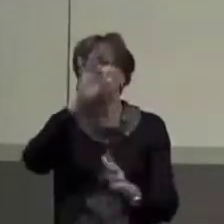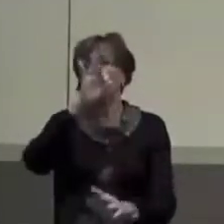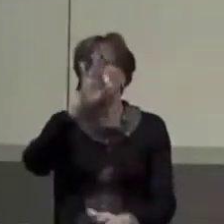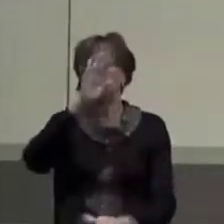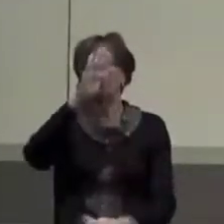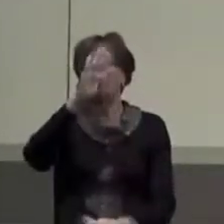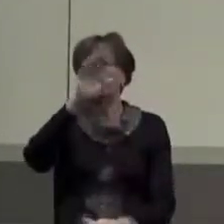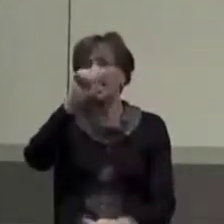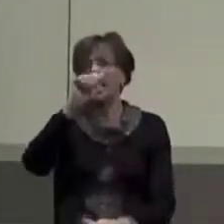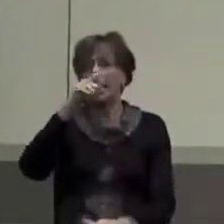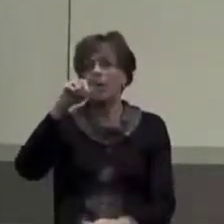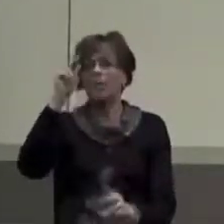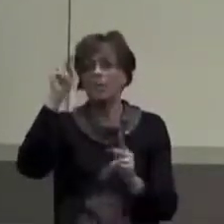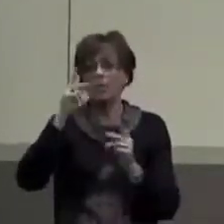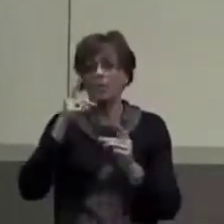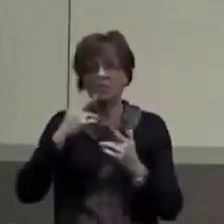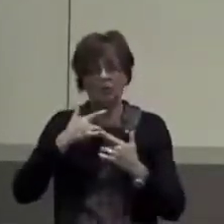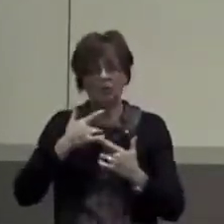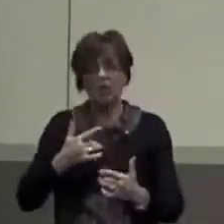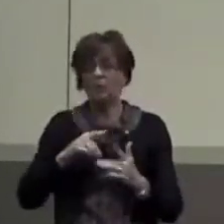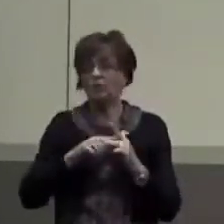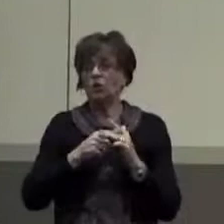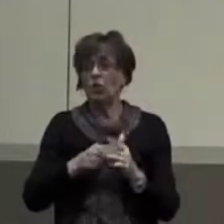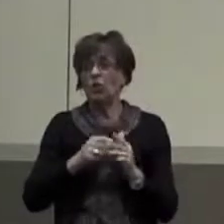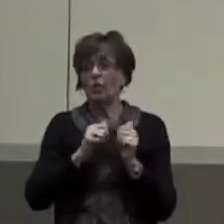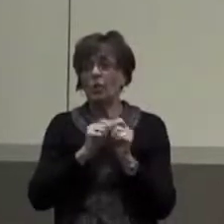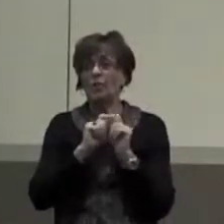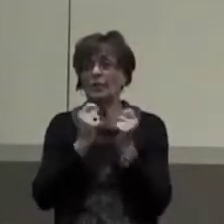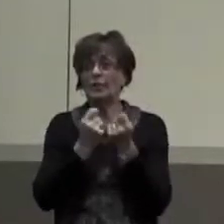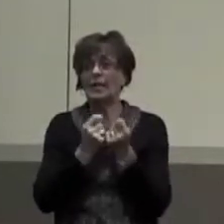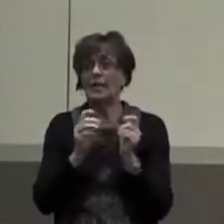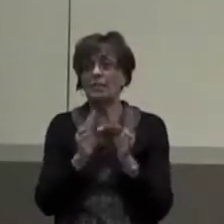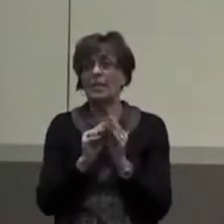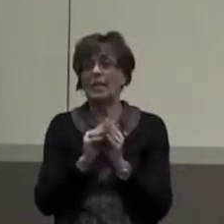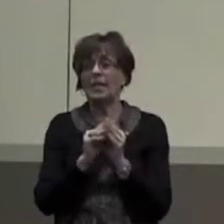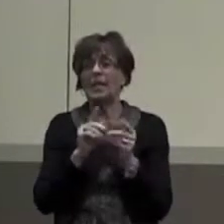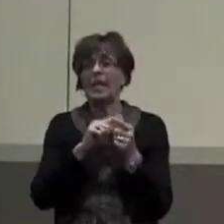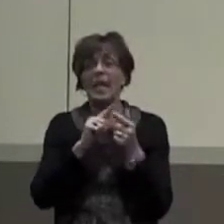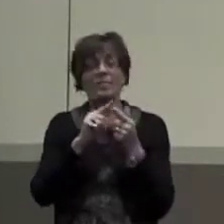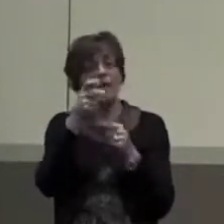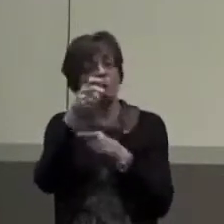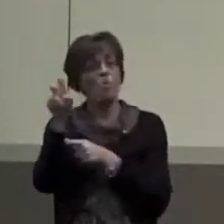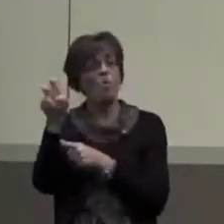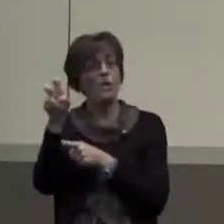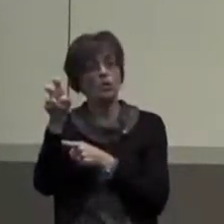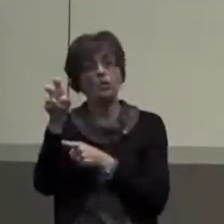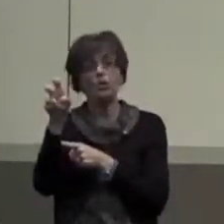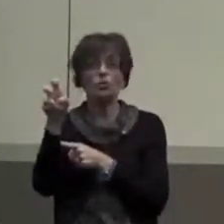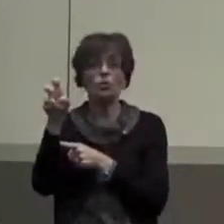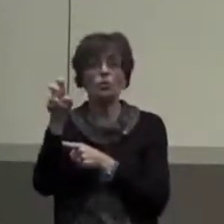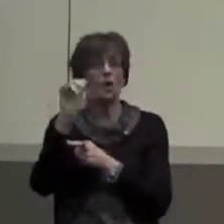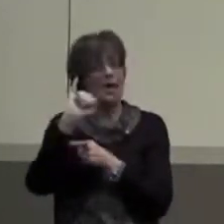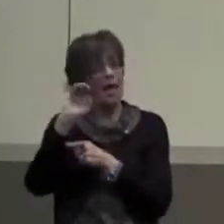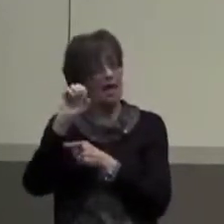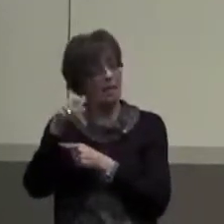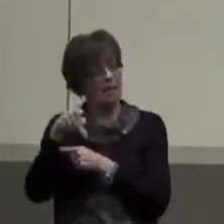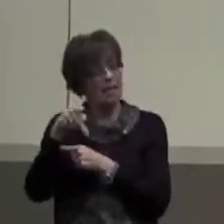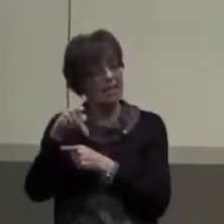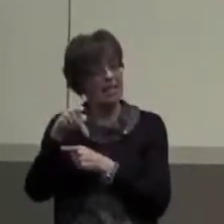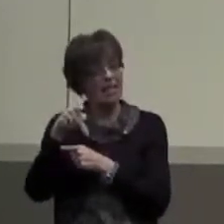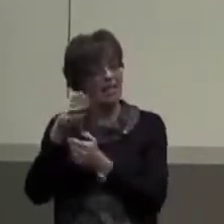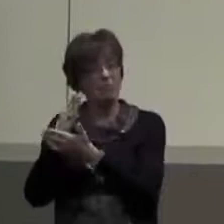people generally starting with a team meeting and then moving into an IEP portion? Are